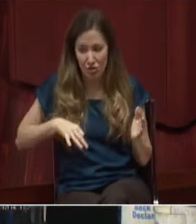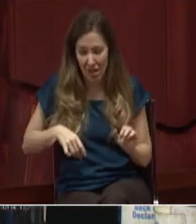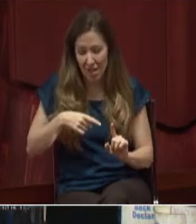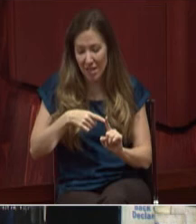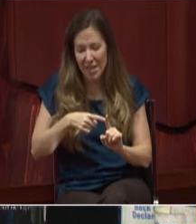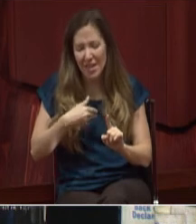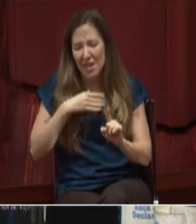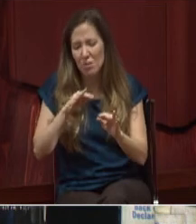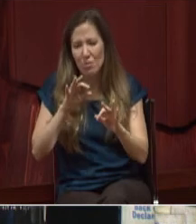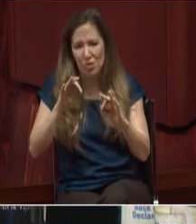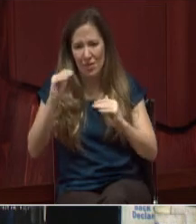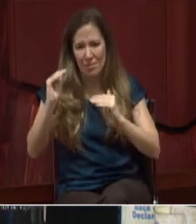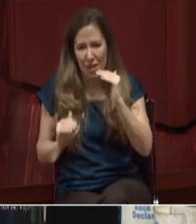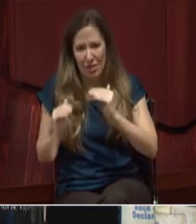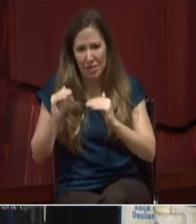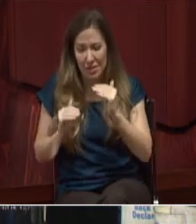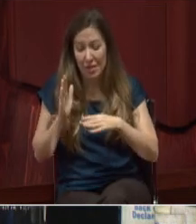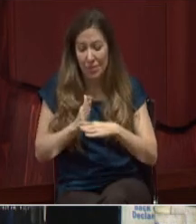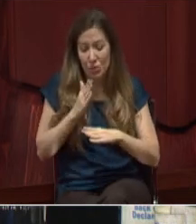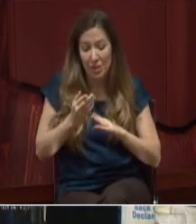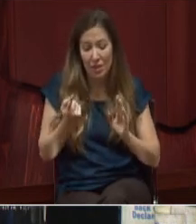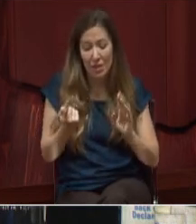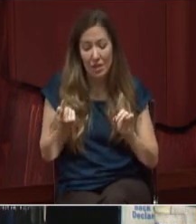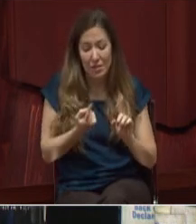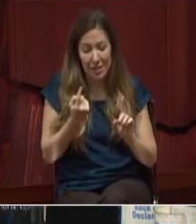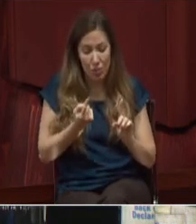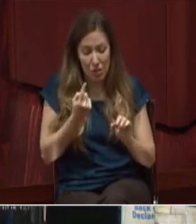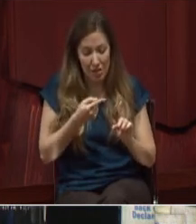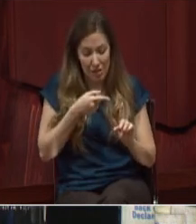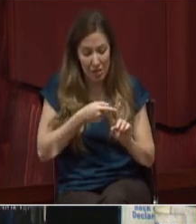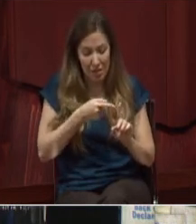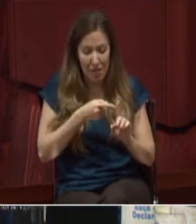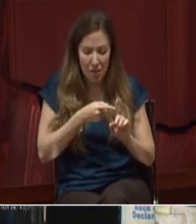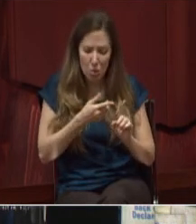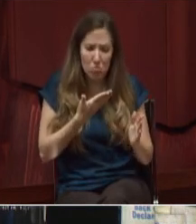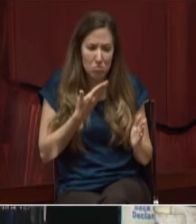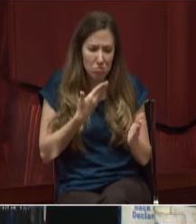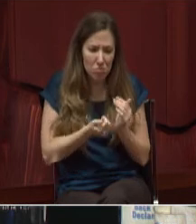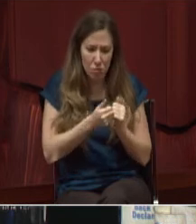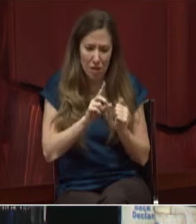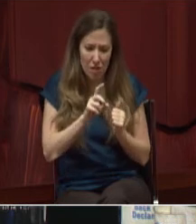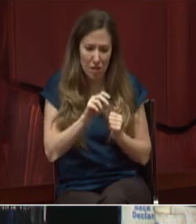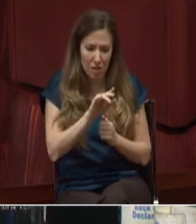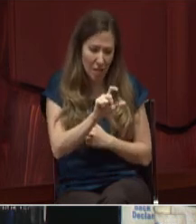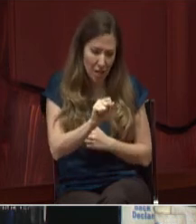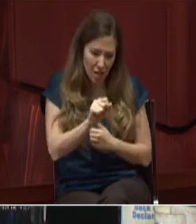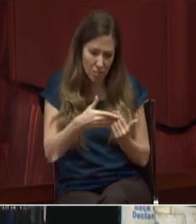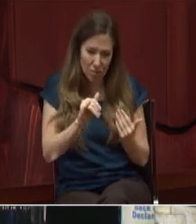in my view, between someone who was mired in details, as President Carter, who had some good foreign policy successes, tended